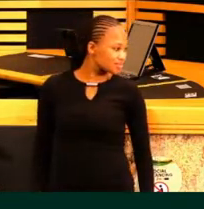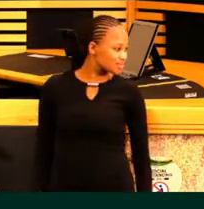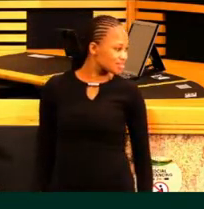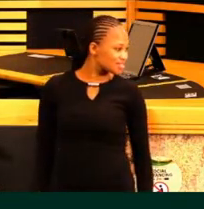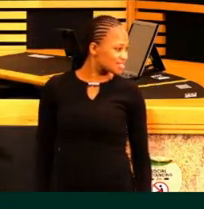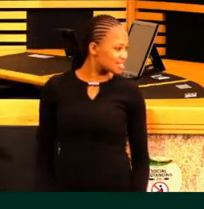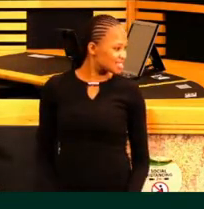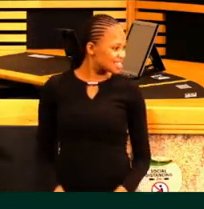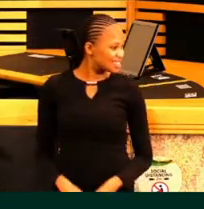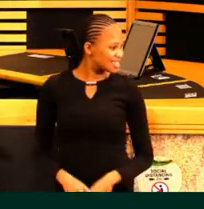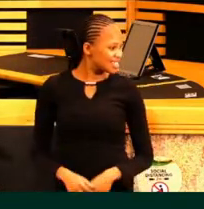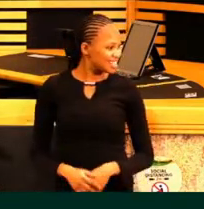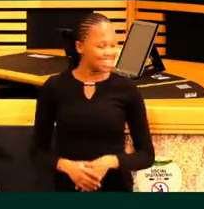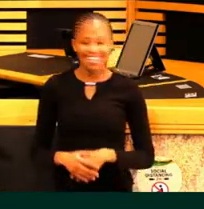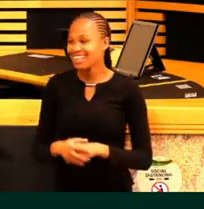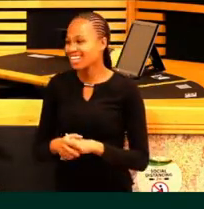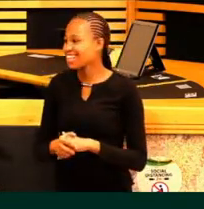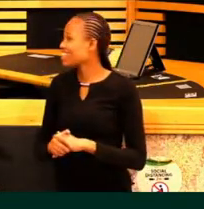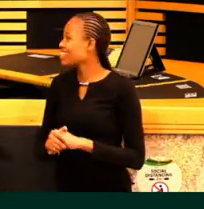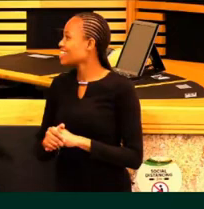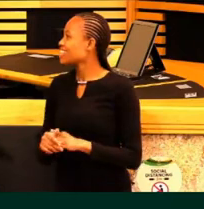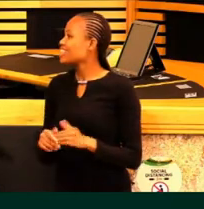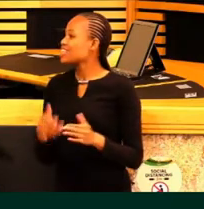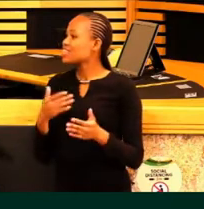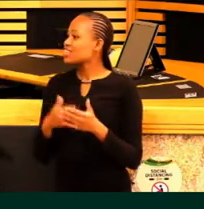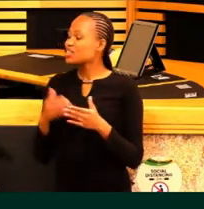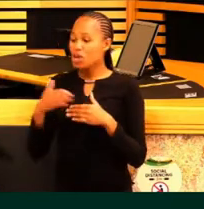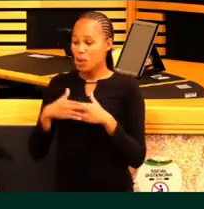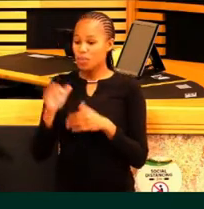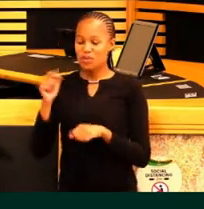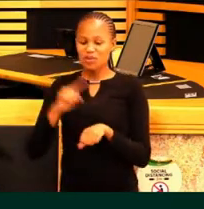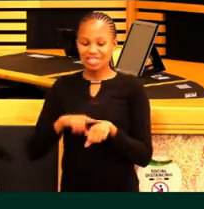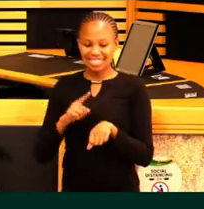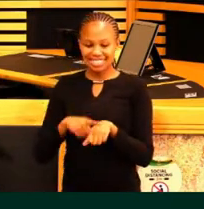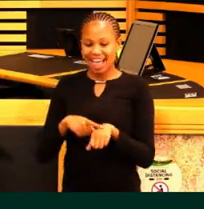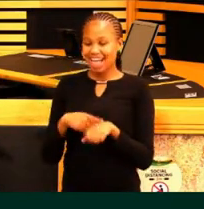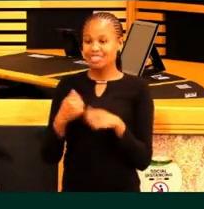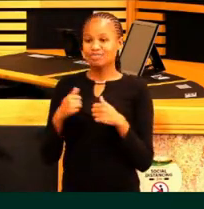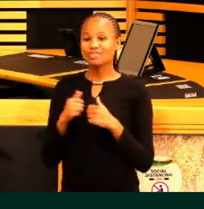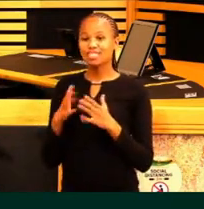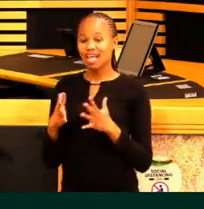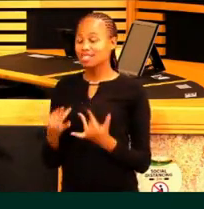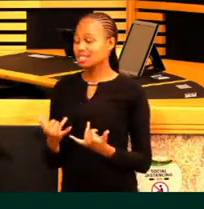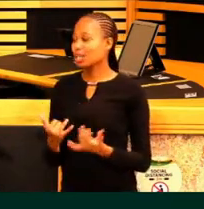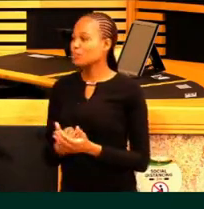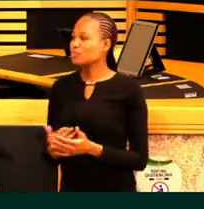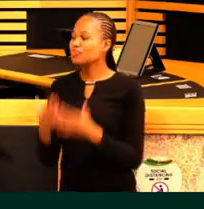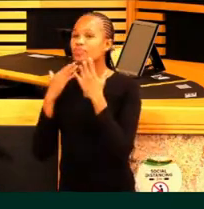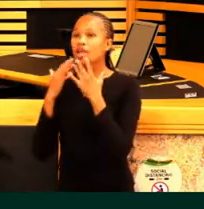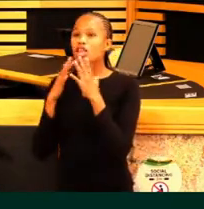yeah I'll remember you may proceed your time starts foreign